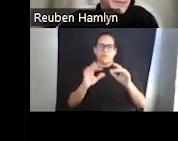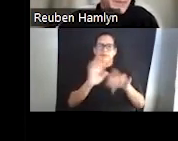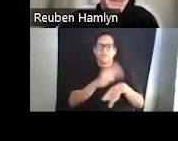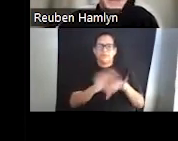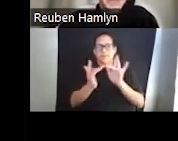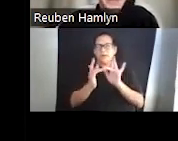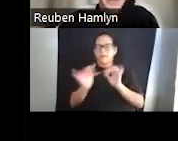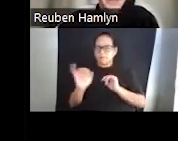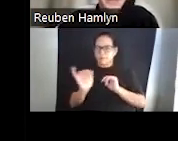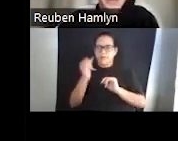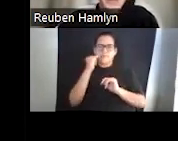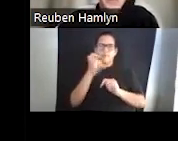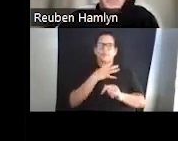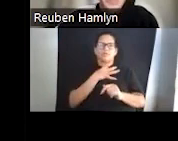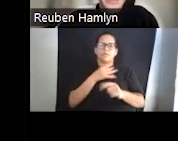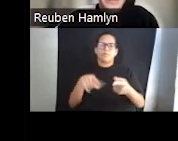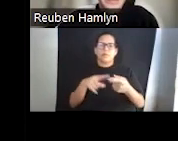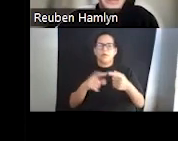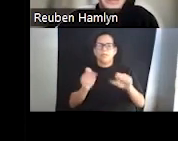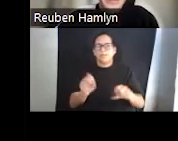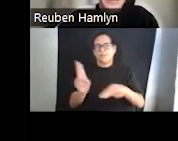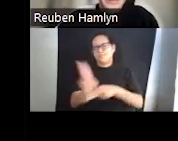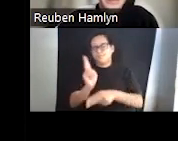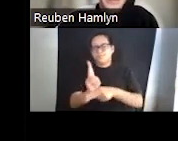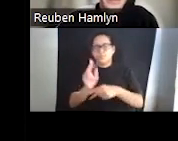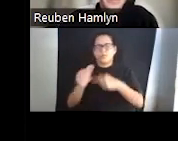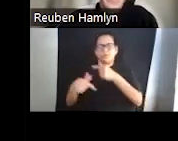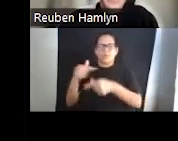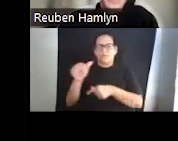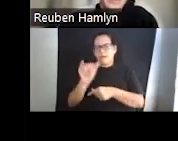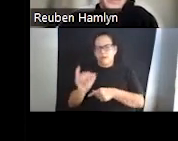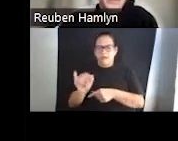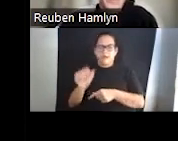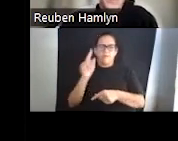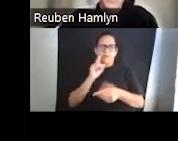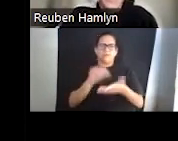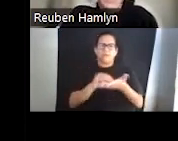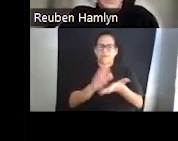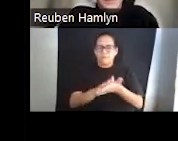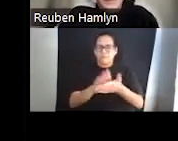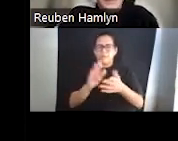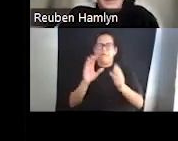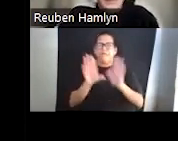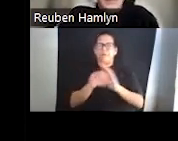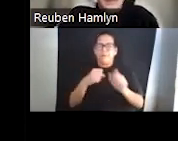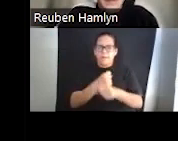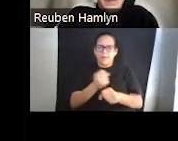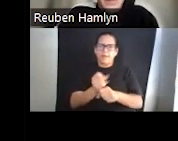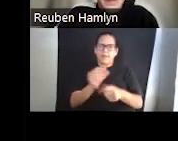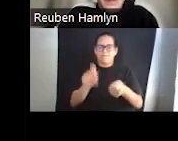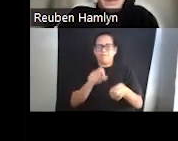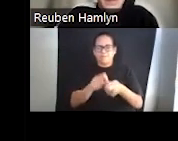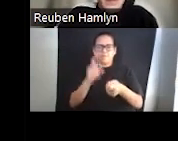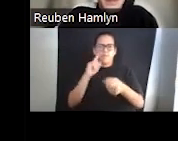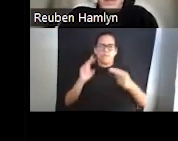well, if you are curious about other potential uses of generative AI for documentary filmmaking, and for, in particular, from the